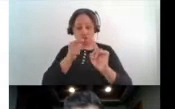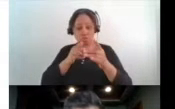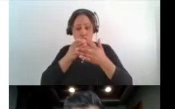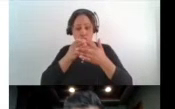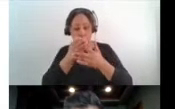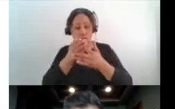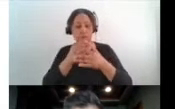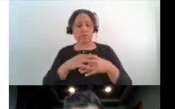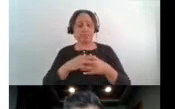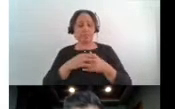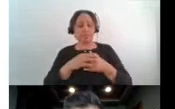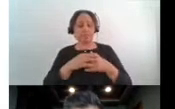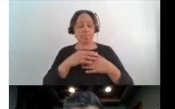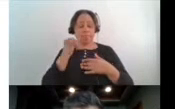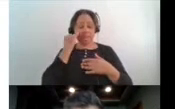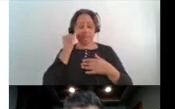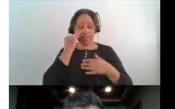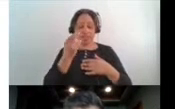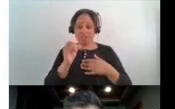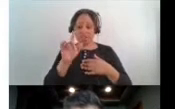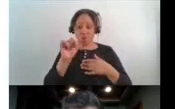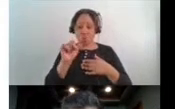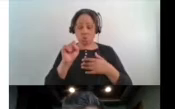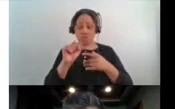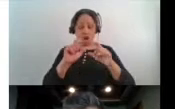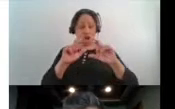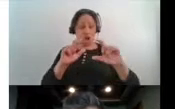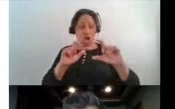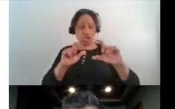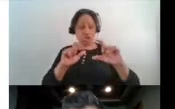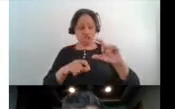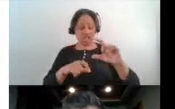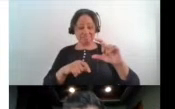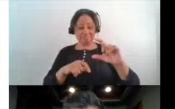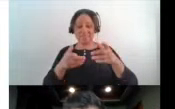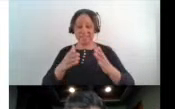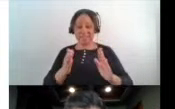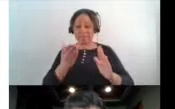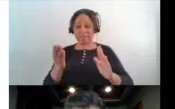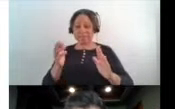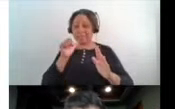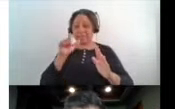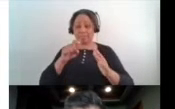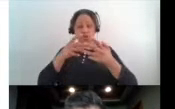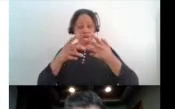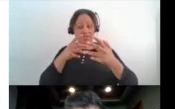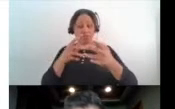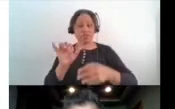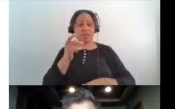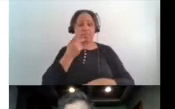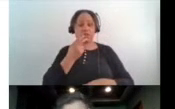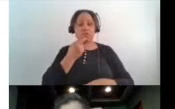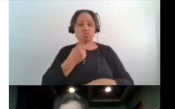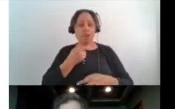are large enough that's causing the things that are not supposed to be filtered, like protein and red blood cells, the things that are supposed to be